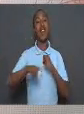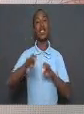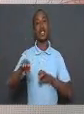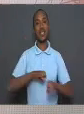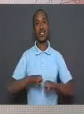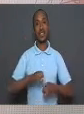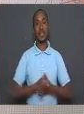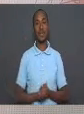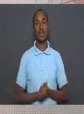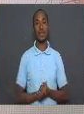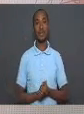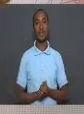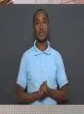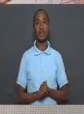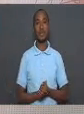activity.